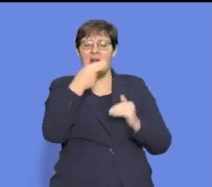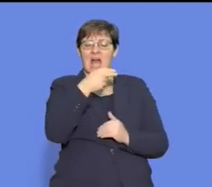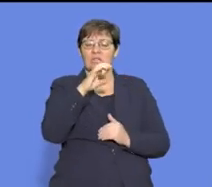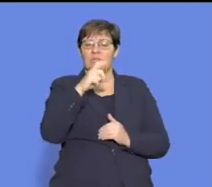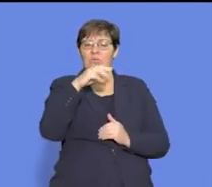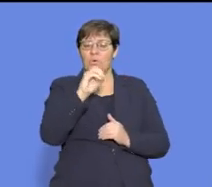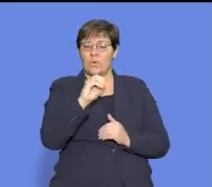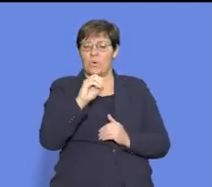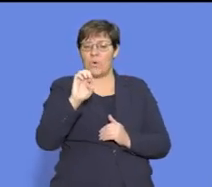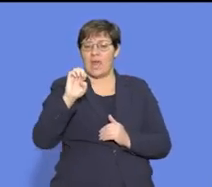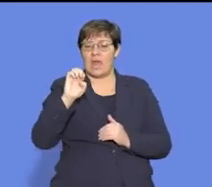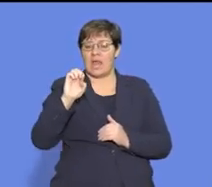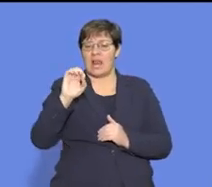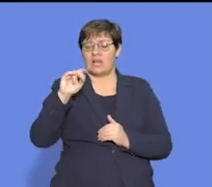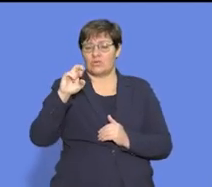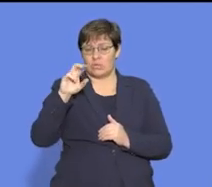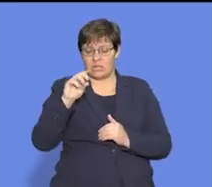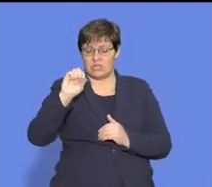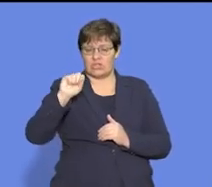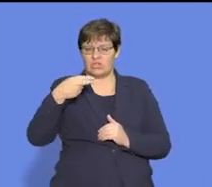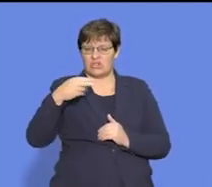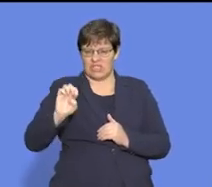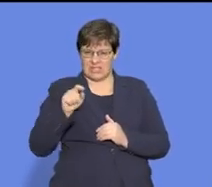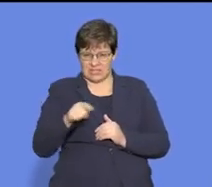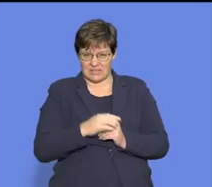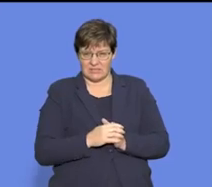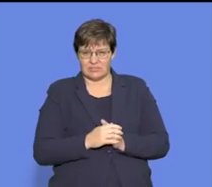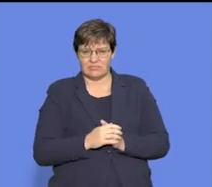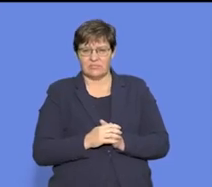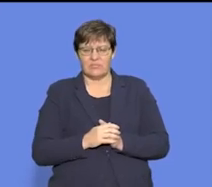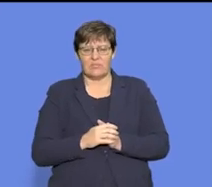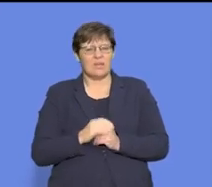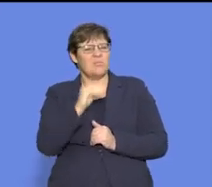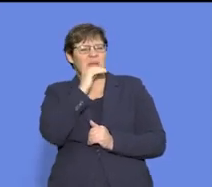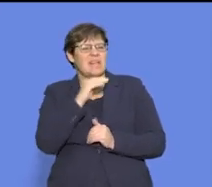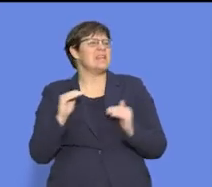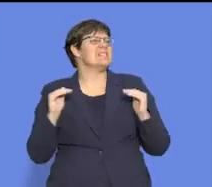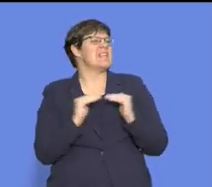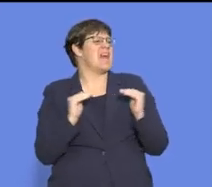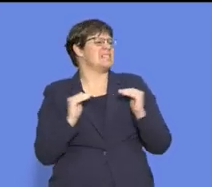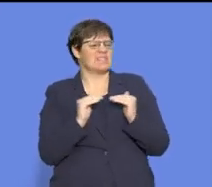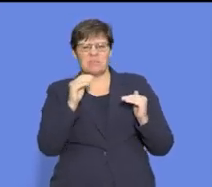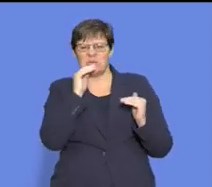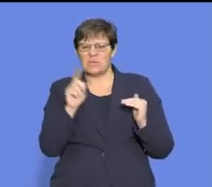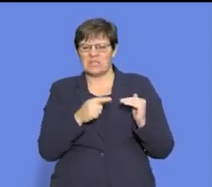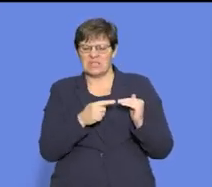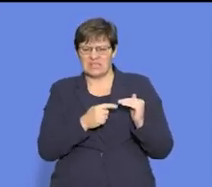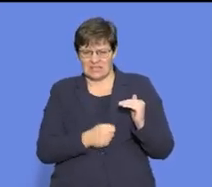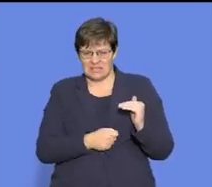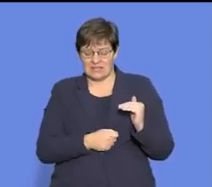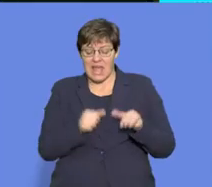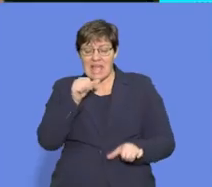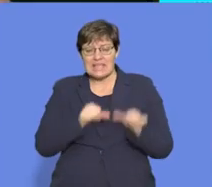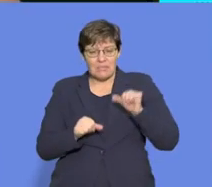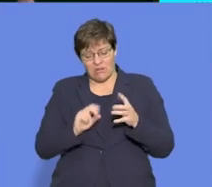standard hydrogen electrode. Before we get into that, let's just talk about the idea of a standard. What do we mean is a